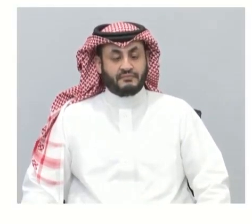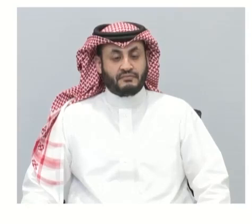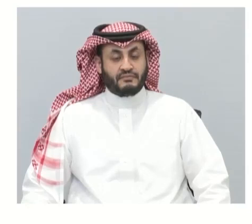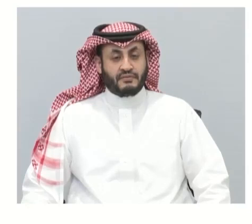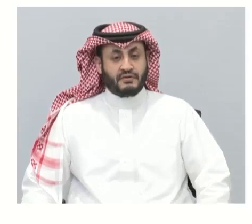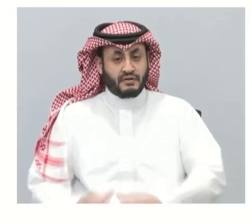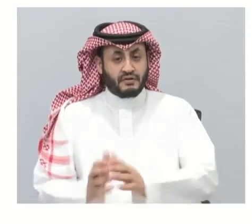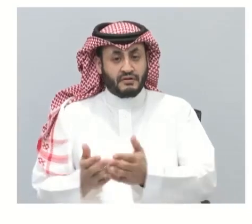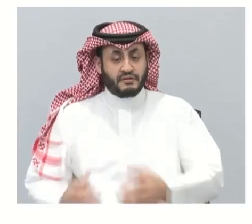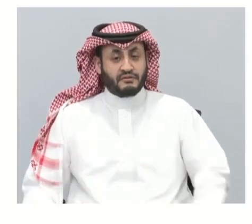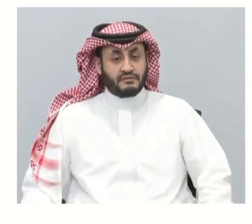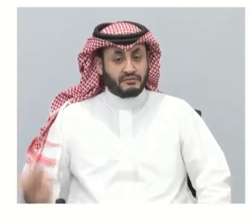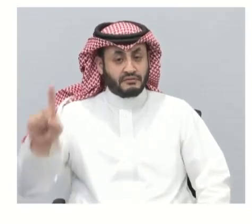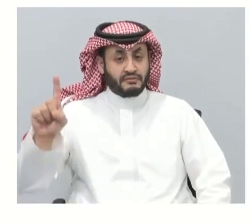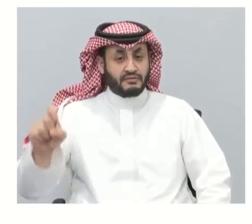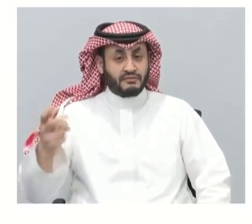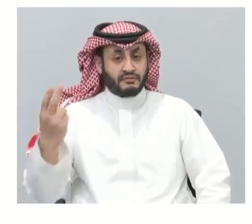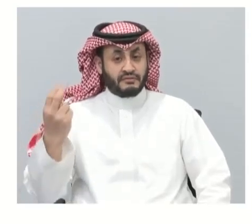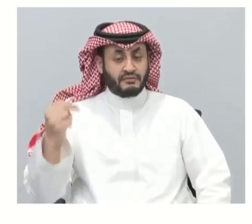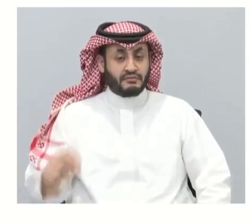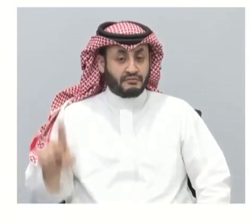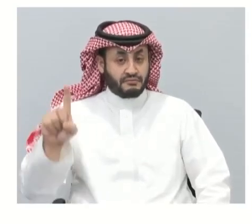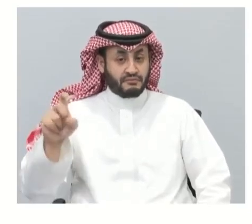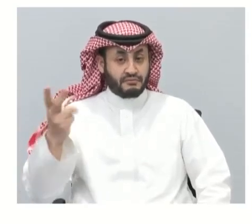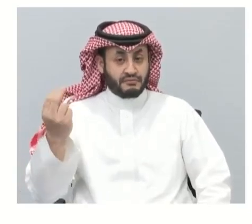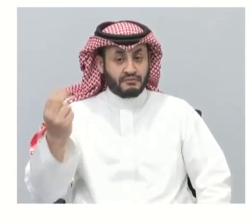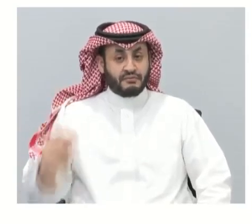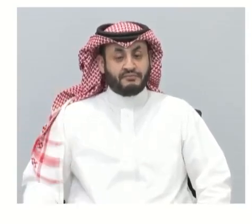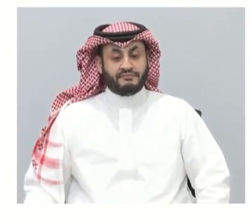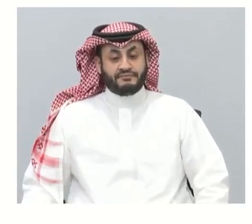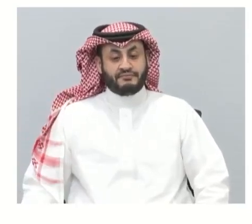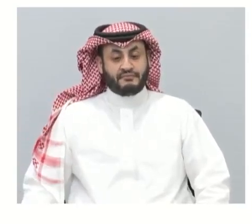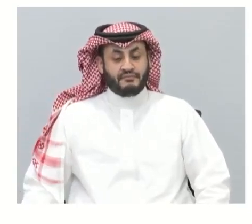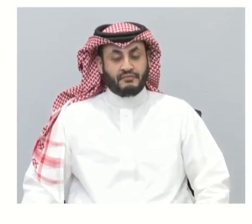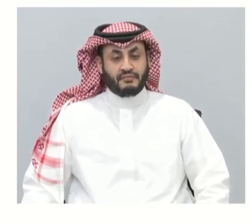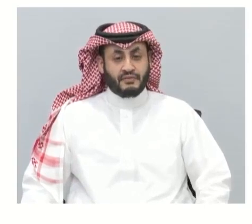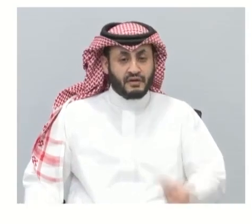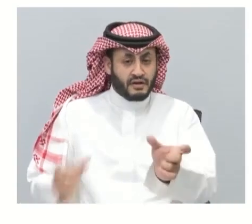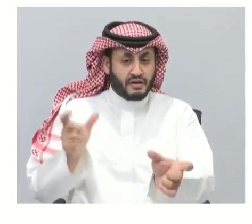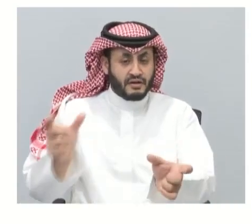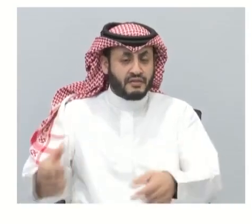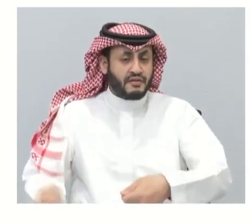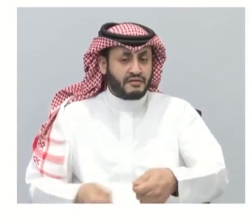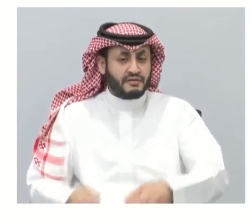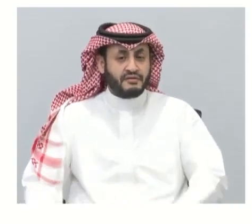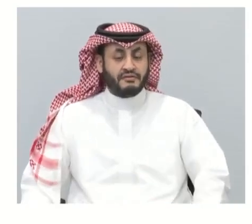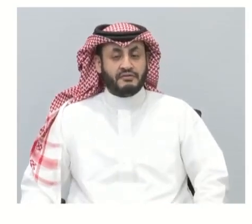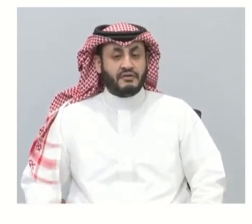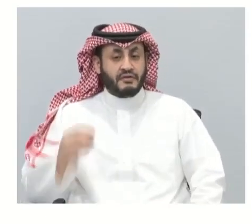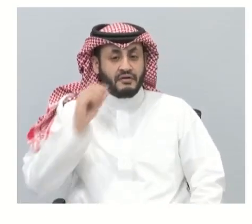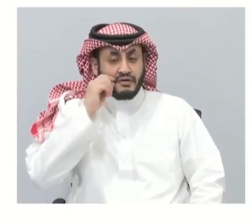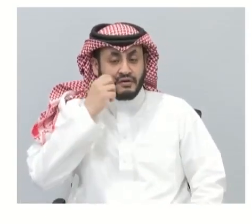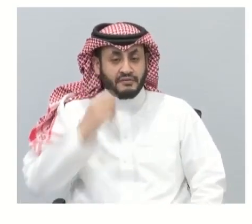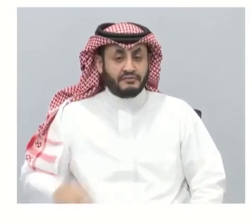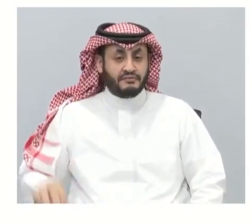120. Exercise D. Majid and Gassim are shopping at the mall. Complete their conversation. Use the